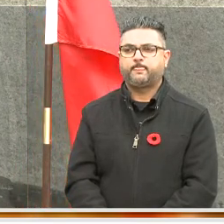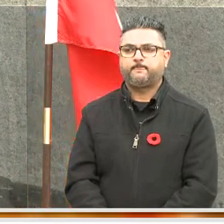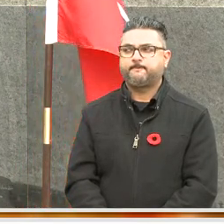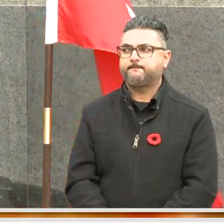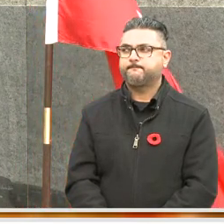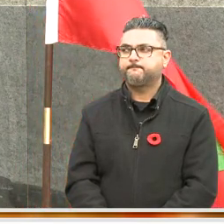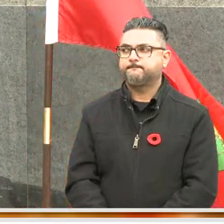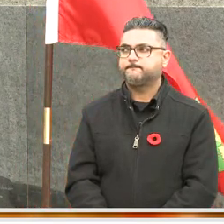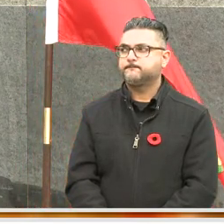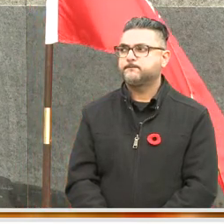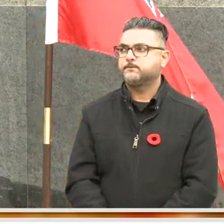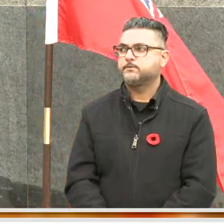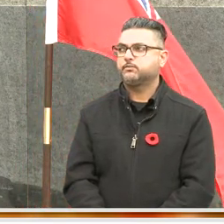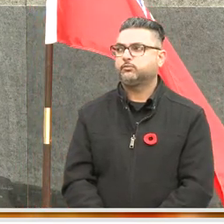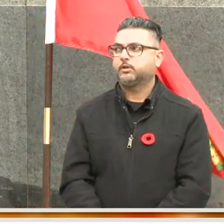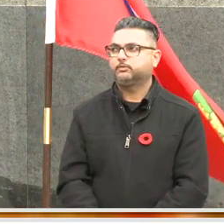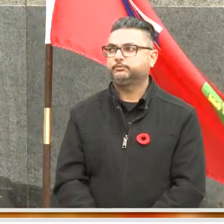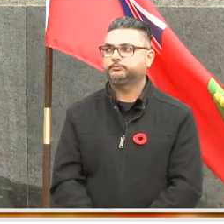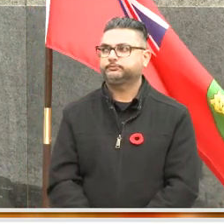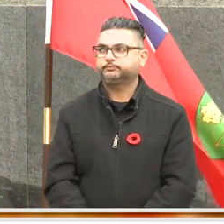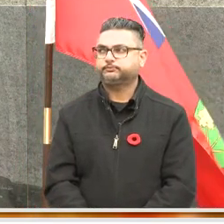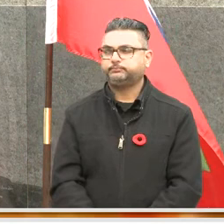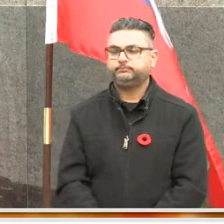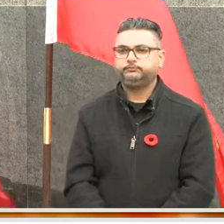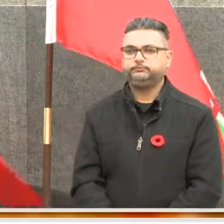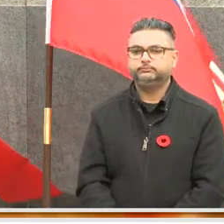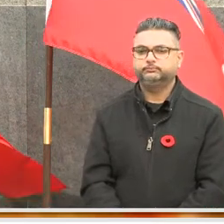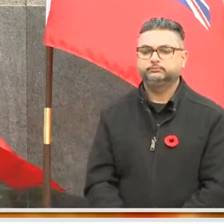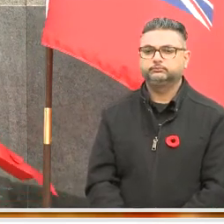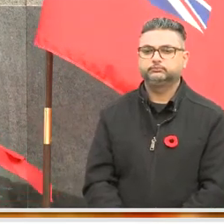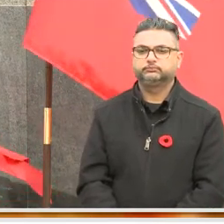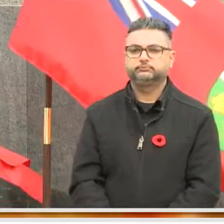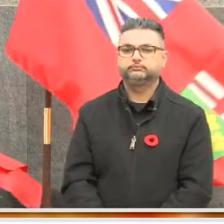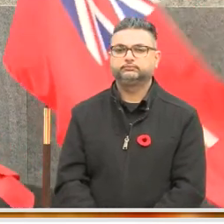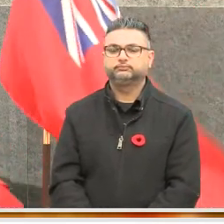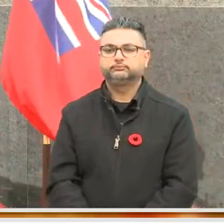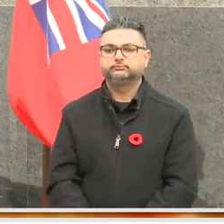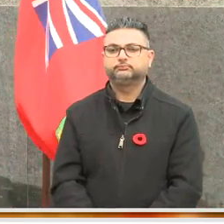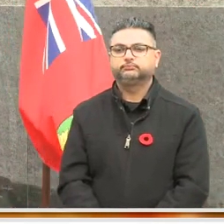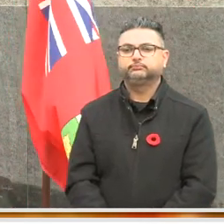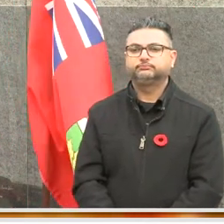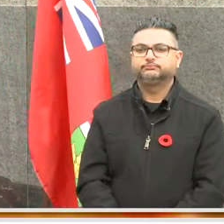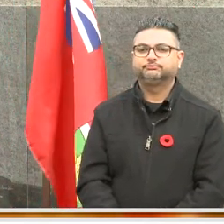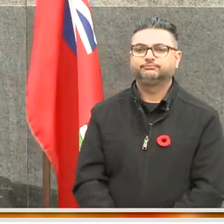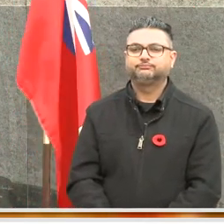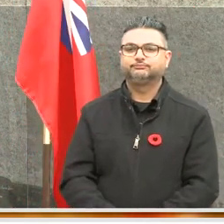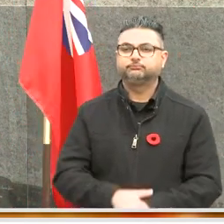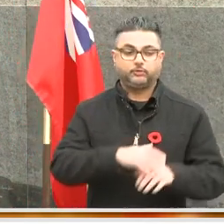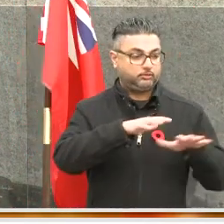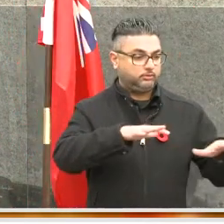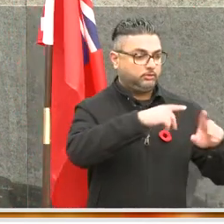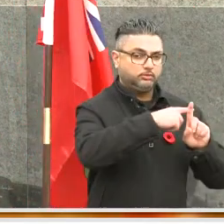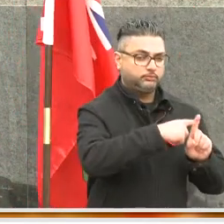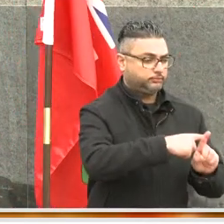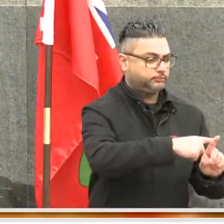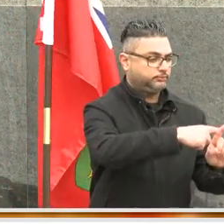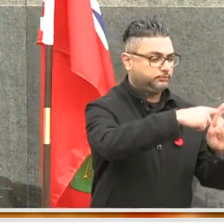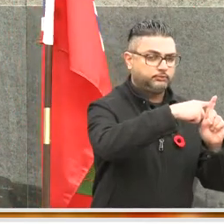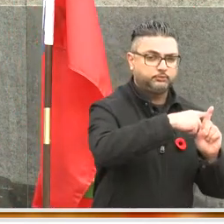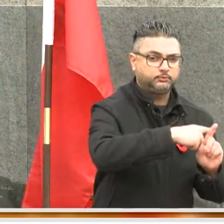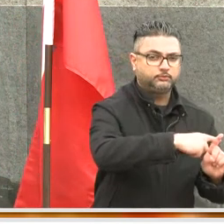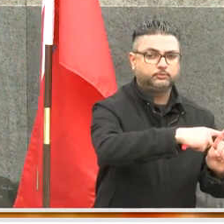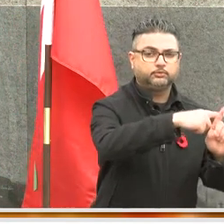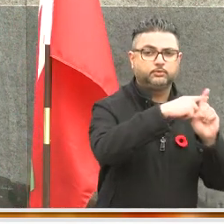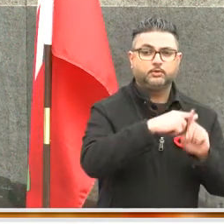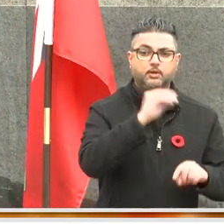In Flanders fields, the poppies blow between the crosses row on row that mark our place within